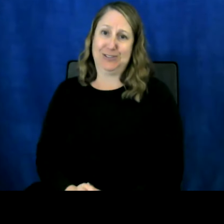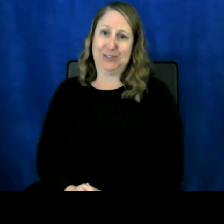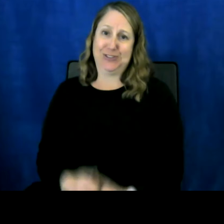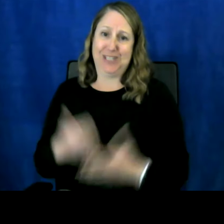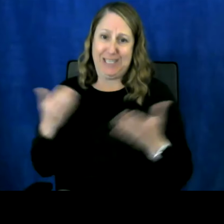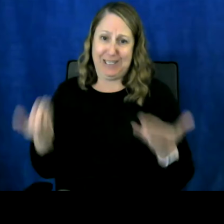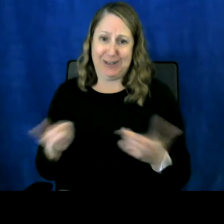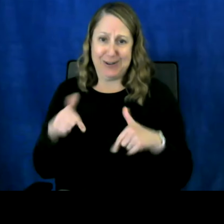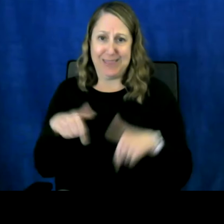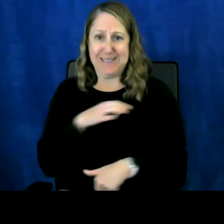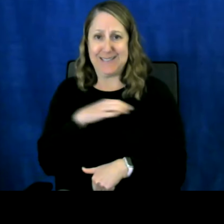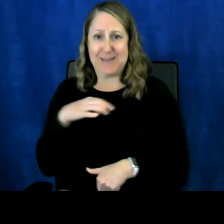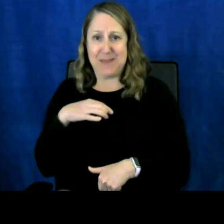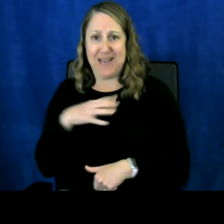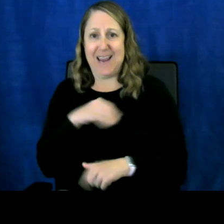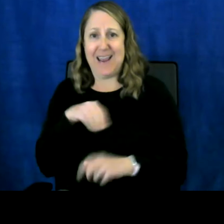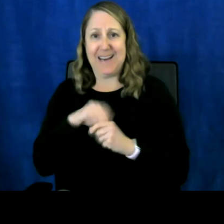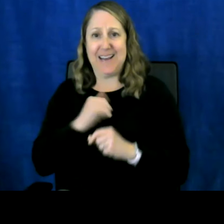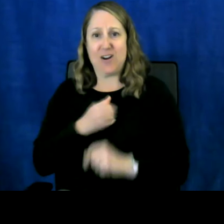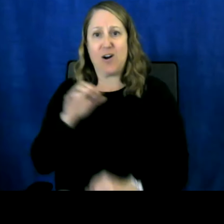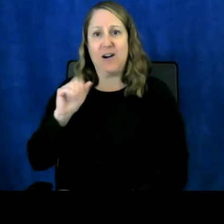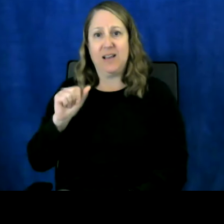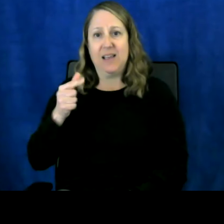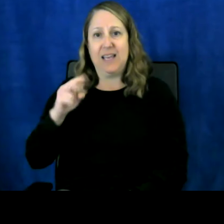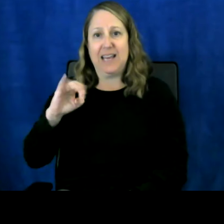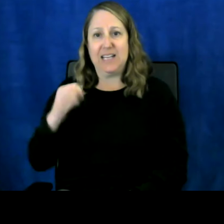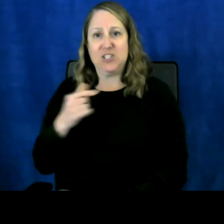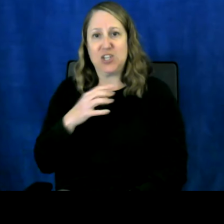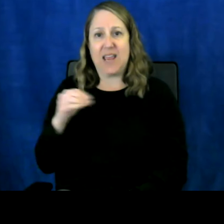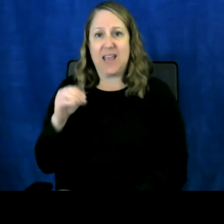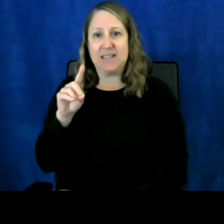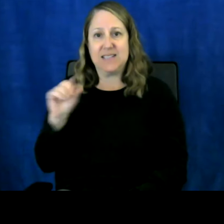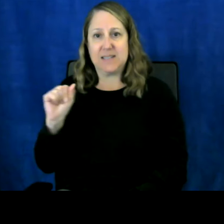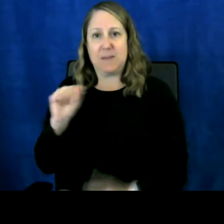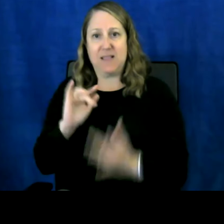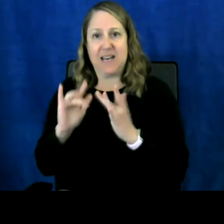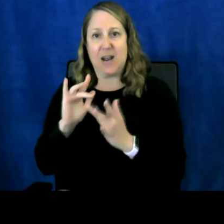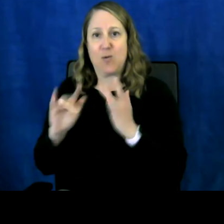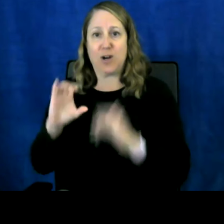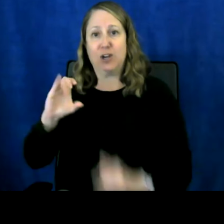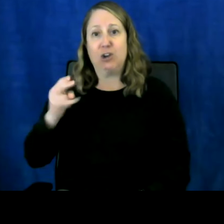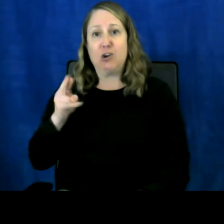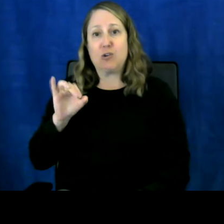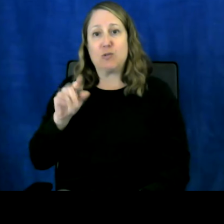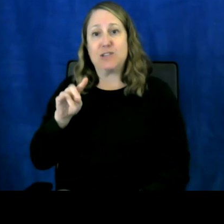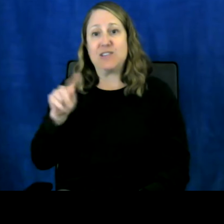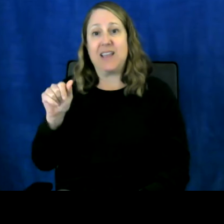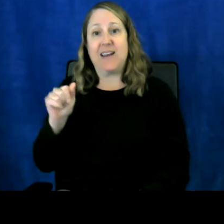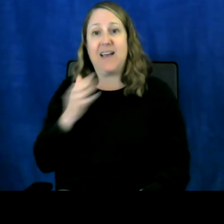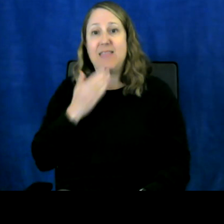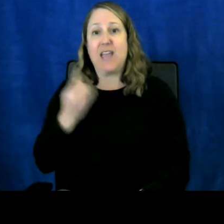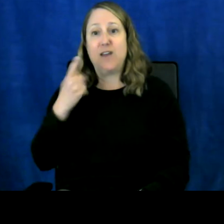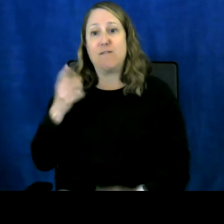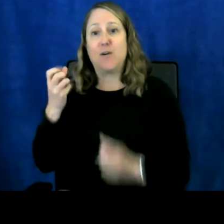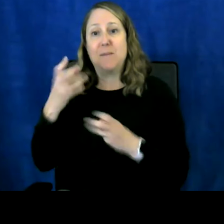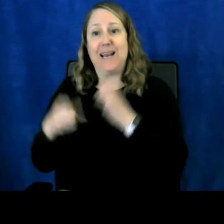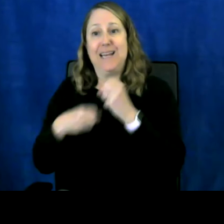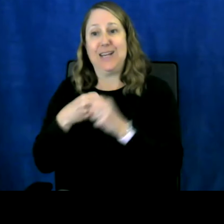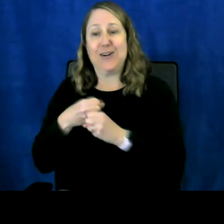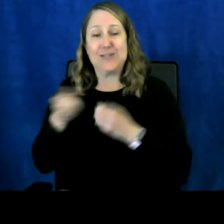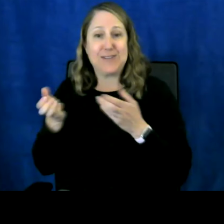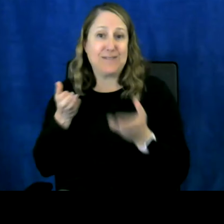committee and in our Aging and Disability Network. So Christina, thank you for your years of service